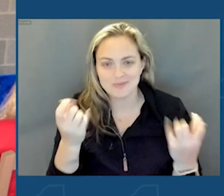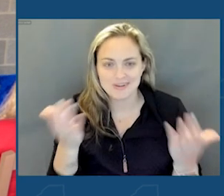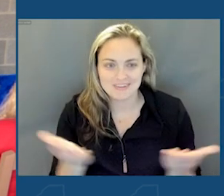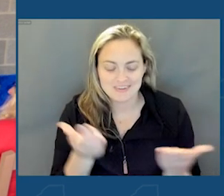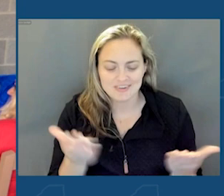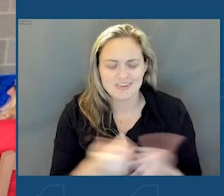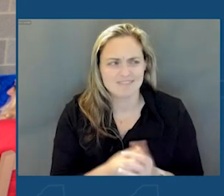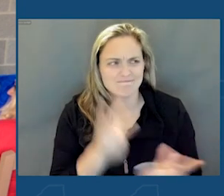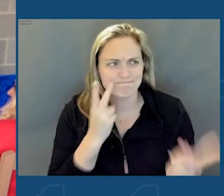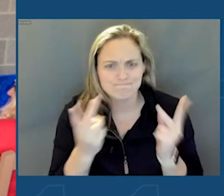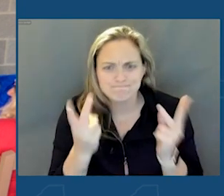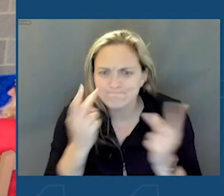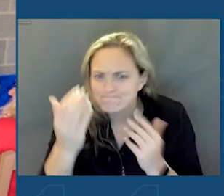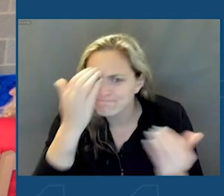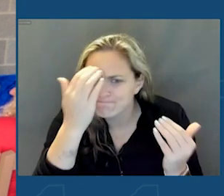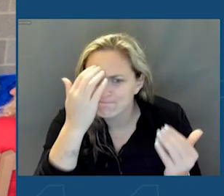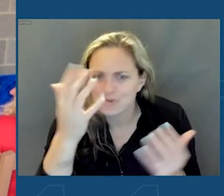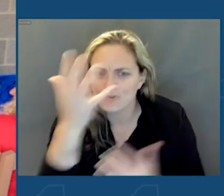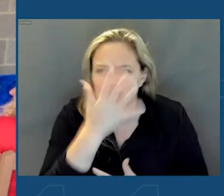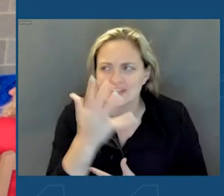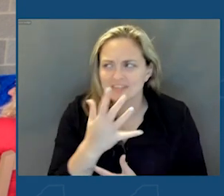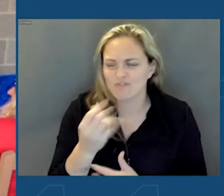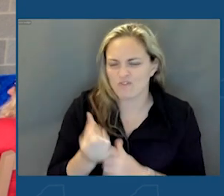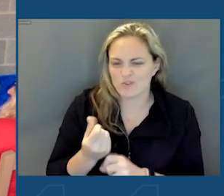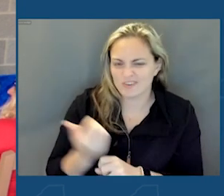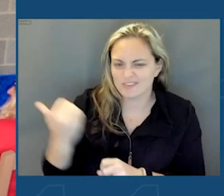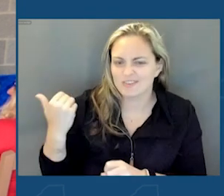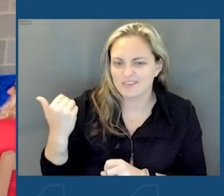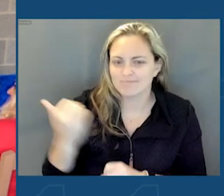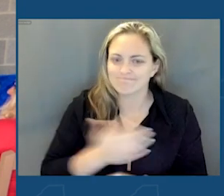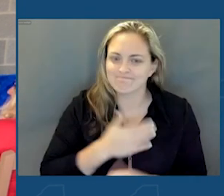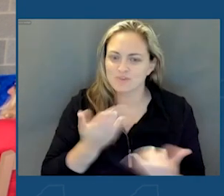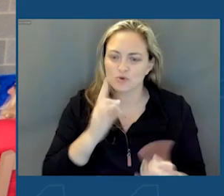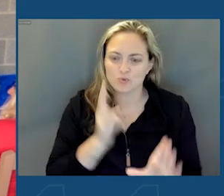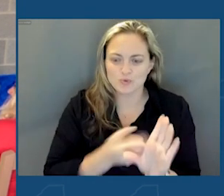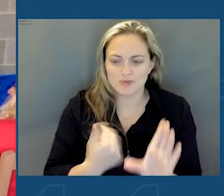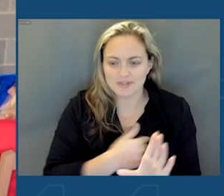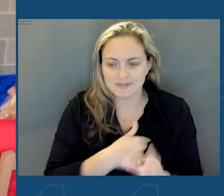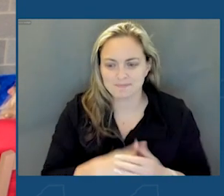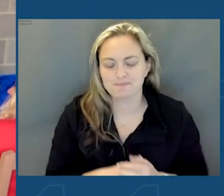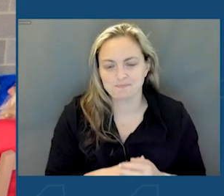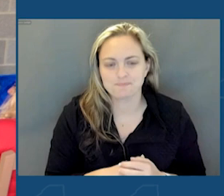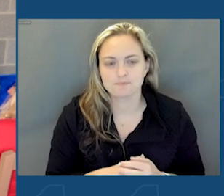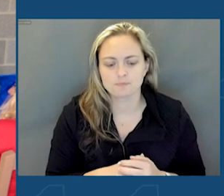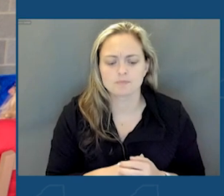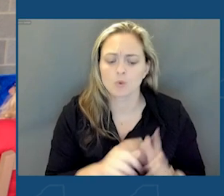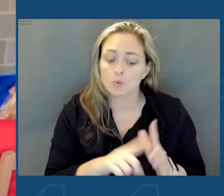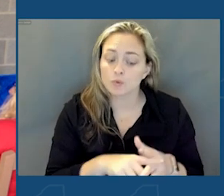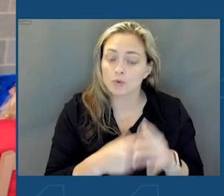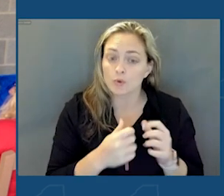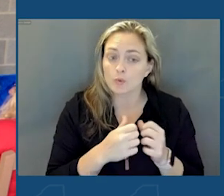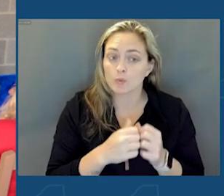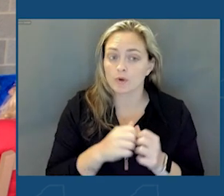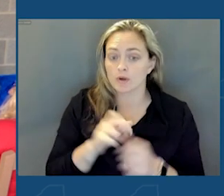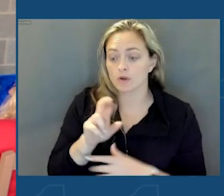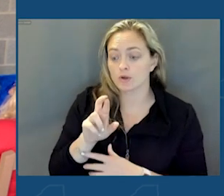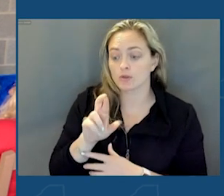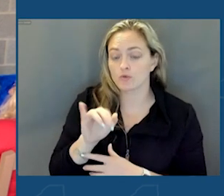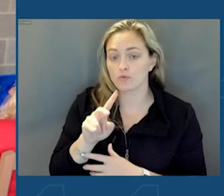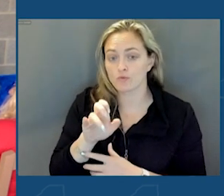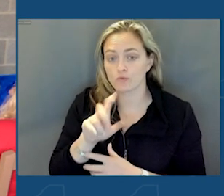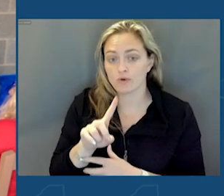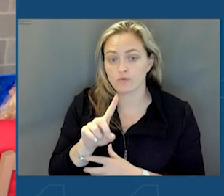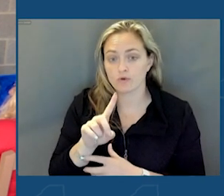of familiar faces from a couple years ago, and I'm glad you're here to join us. We'll start with Reverend Matthew Binkowitz with